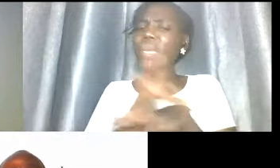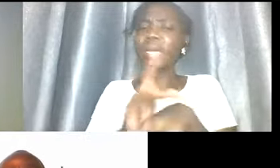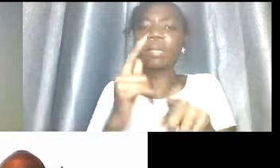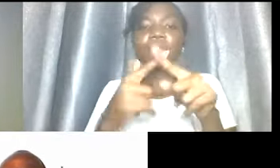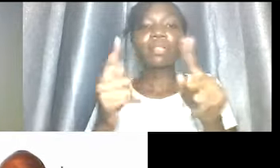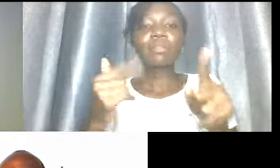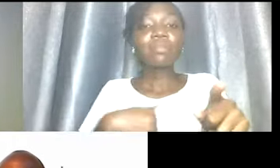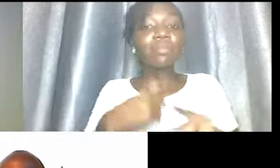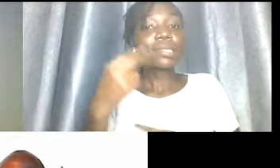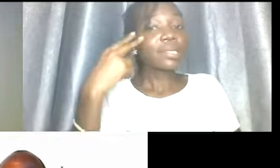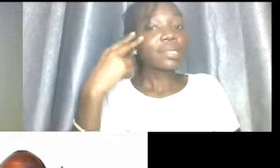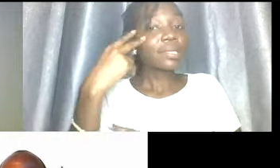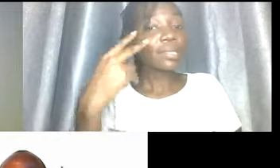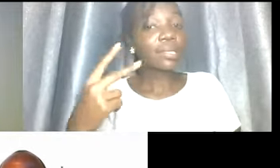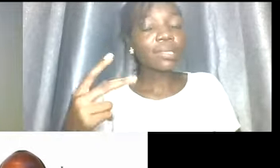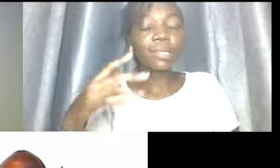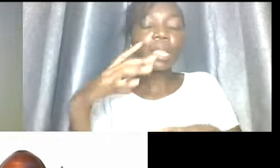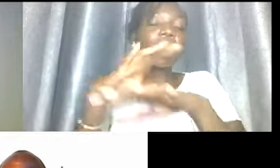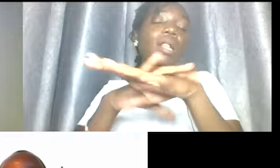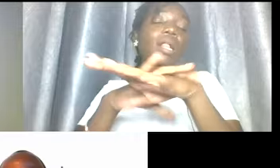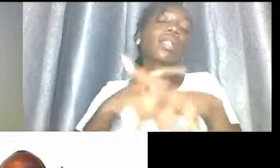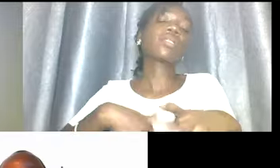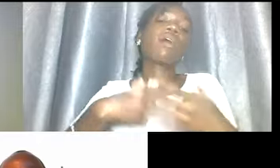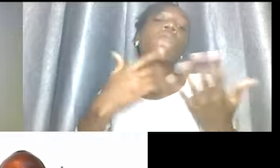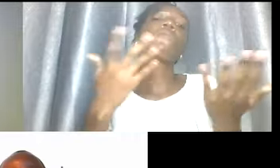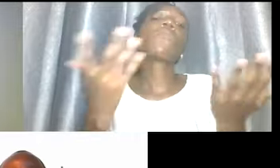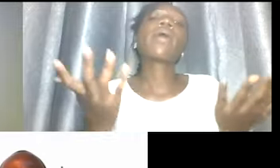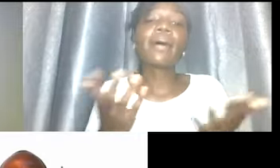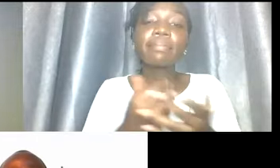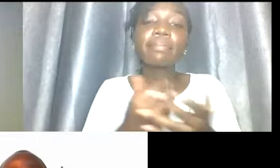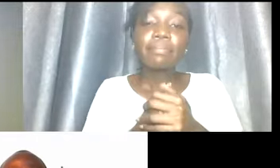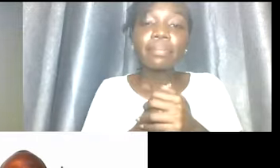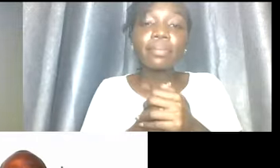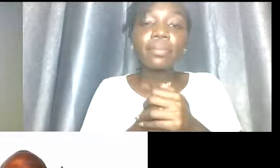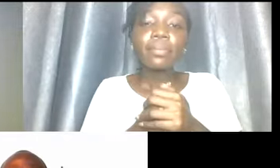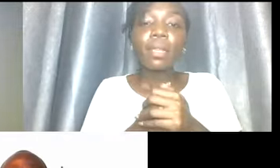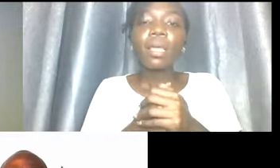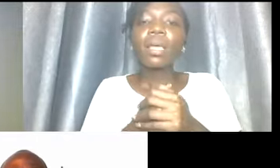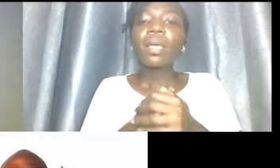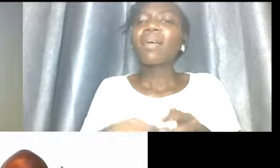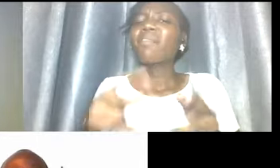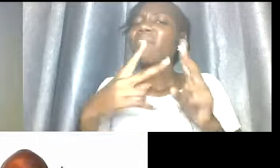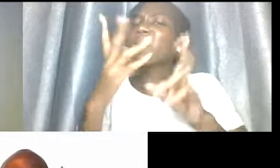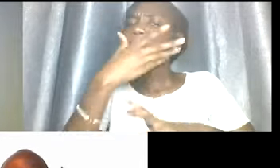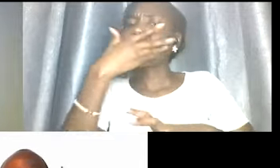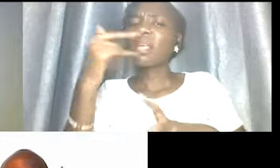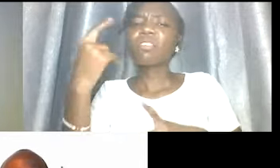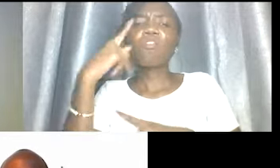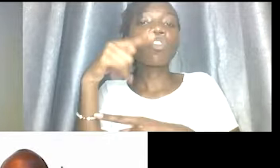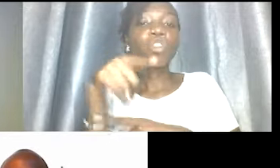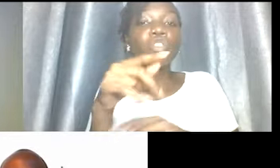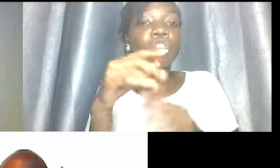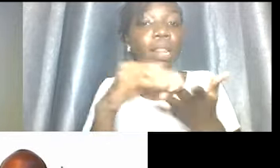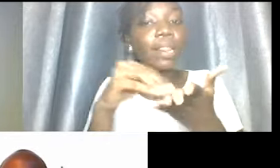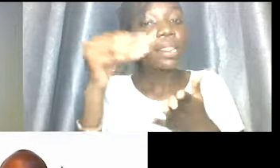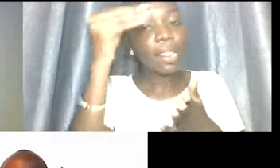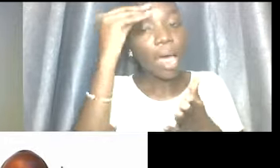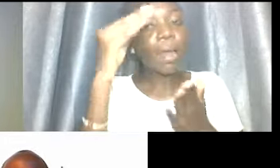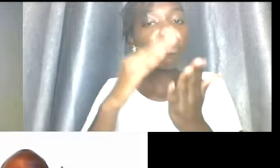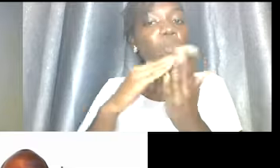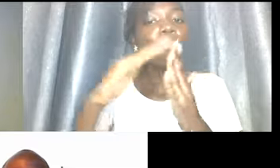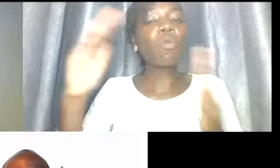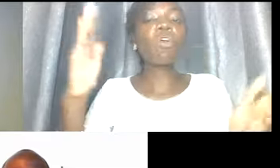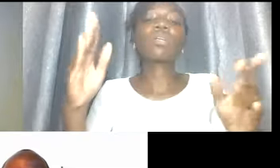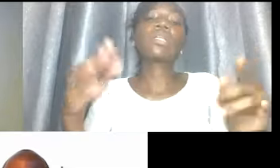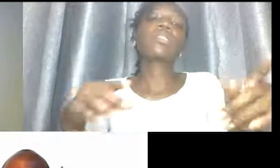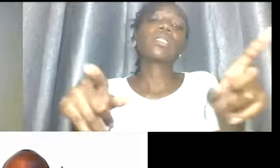that you find yourself in, it is best for you to learn as much as possible about that organization and not just